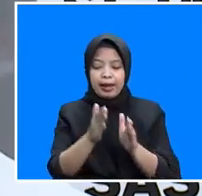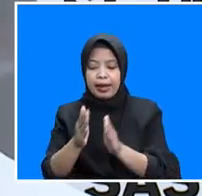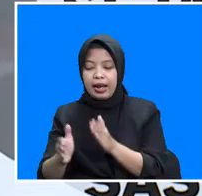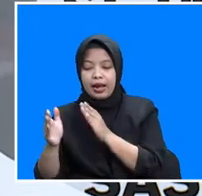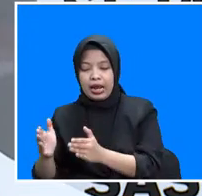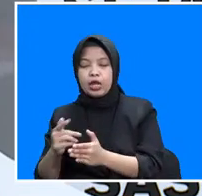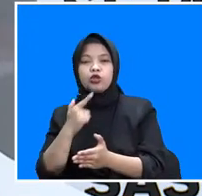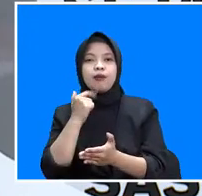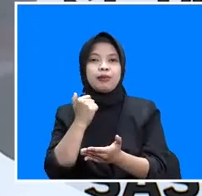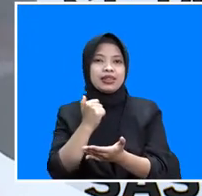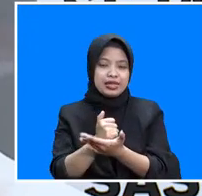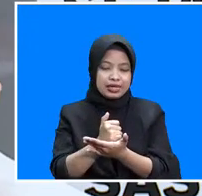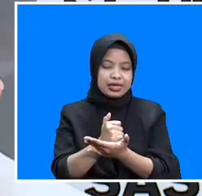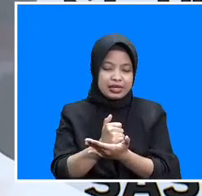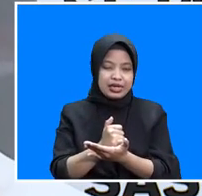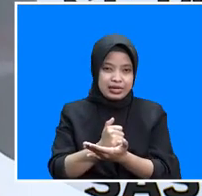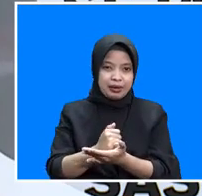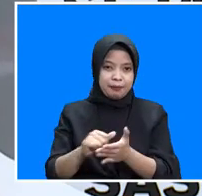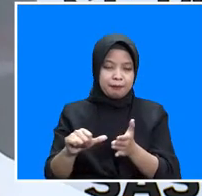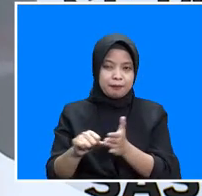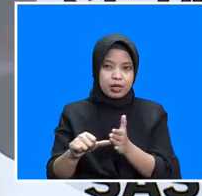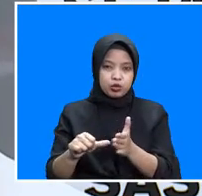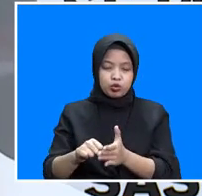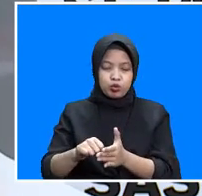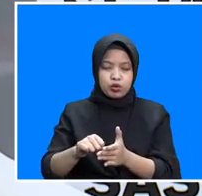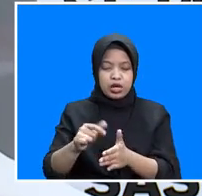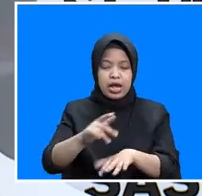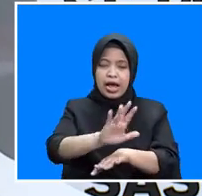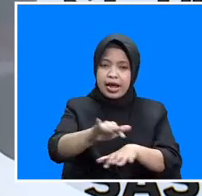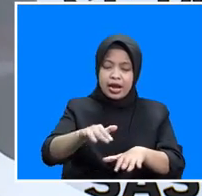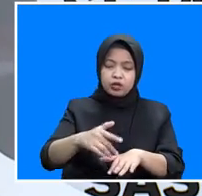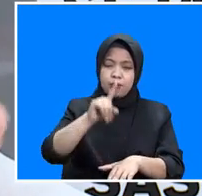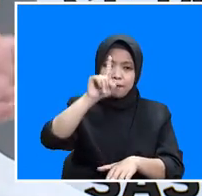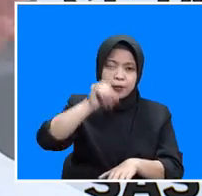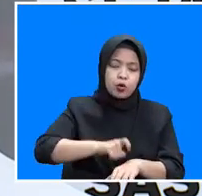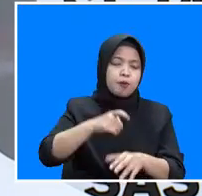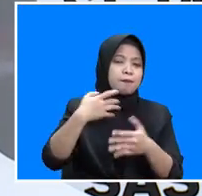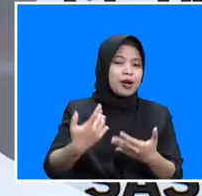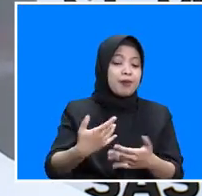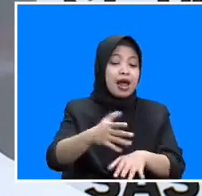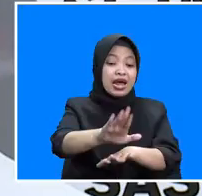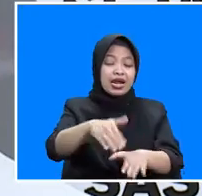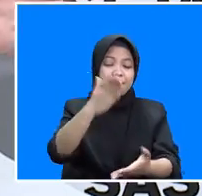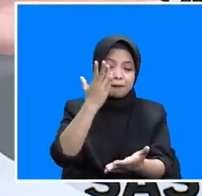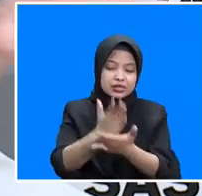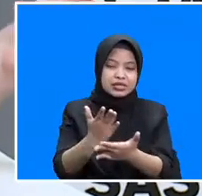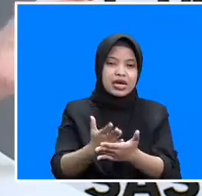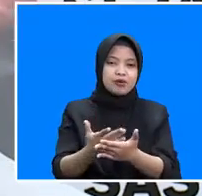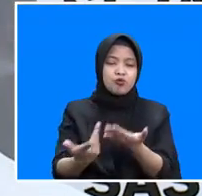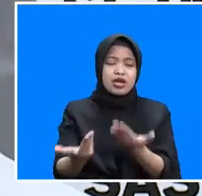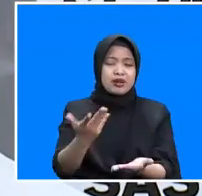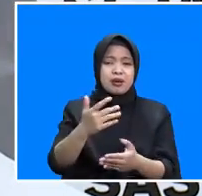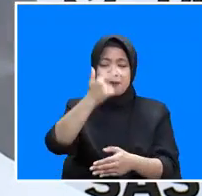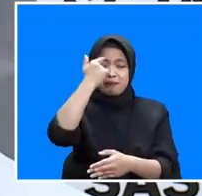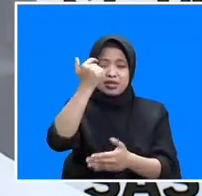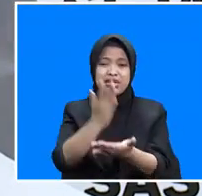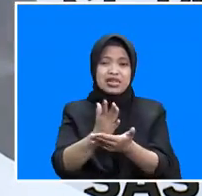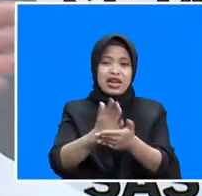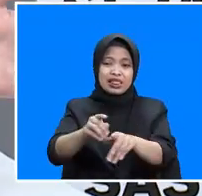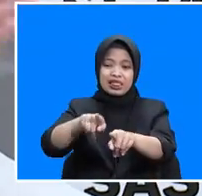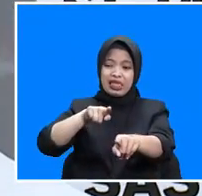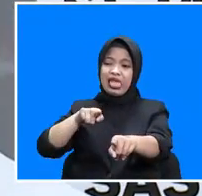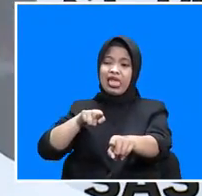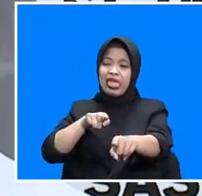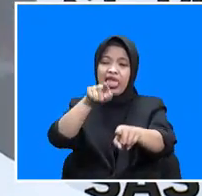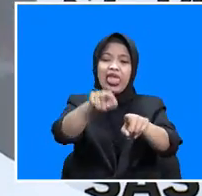to help students really catch up on learning, and not only just catch up, but also progress beyond